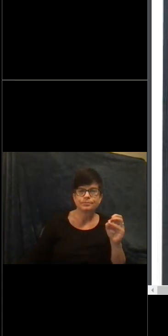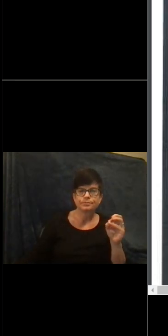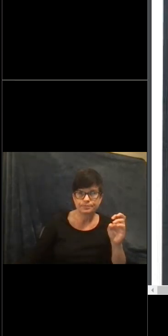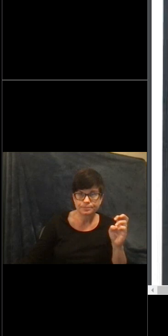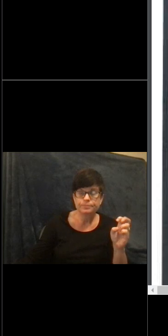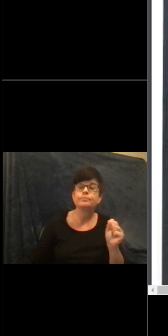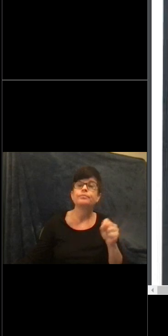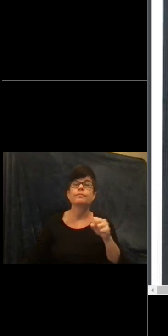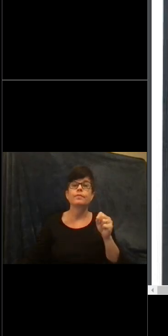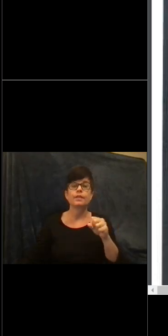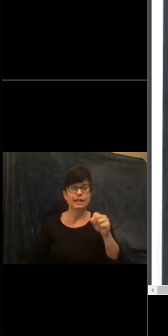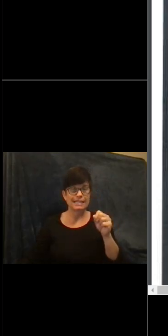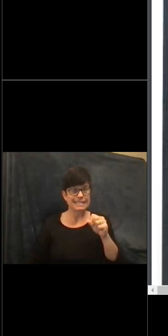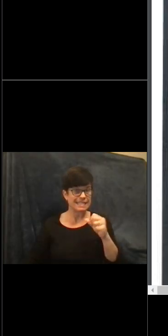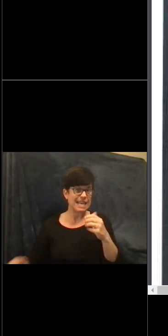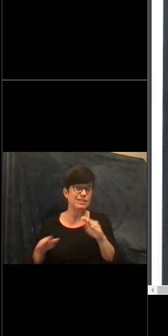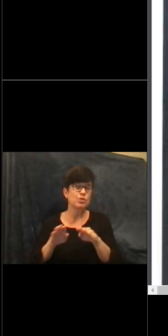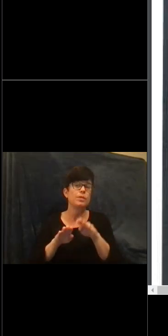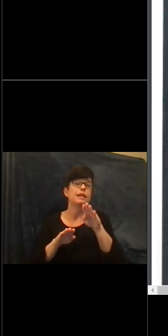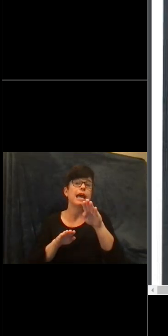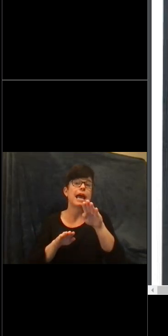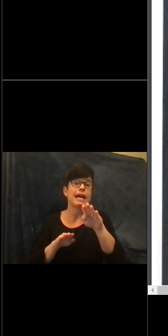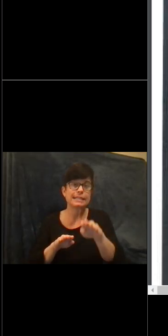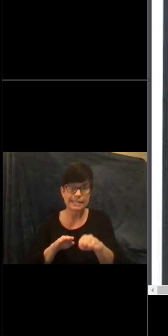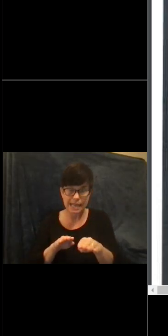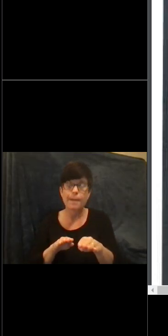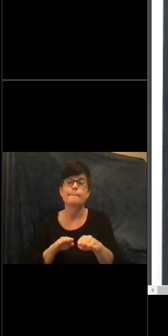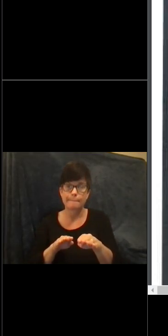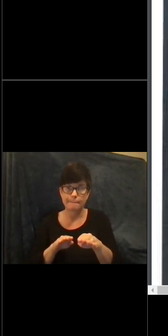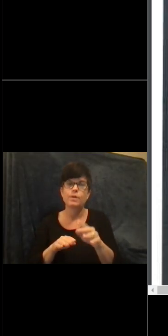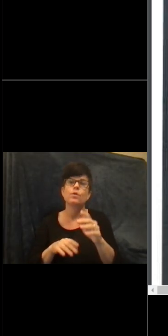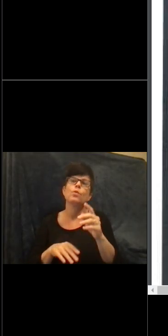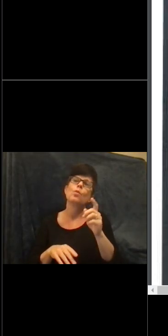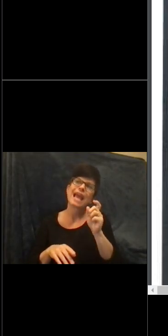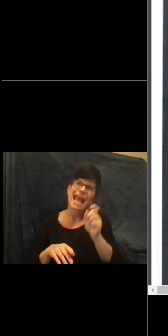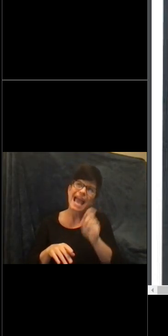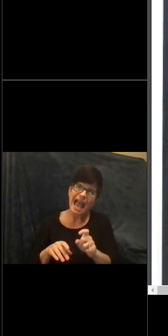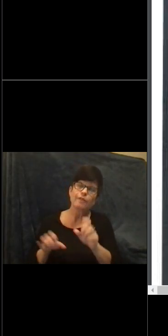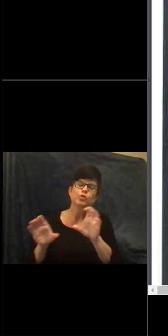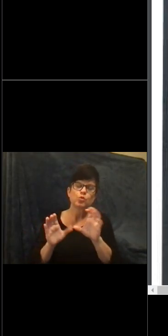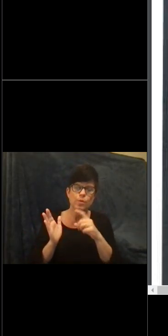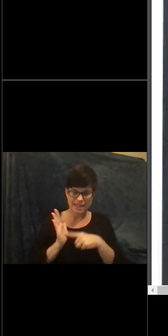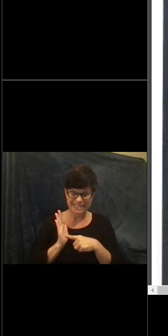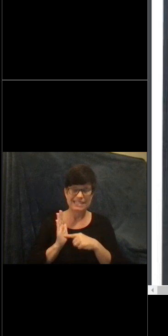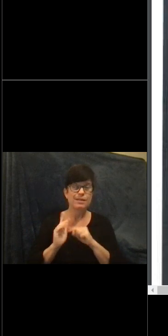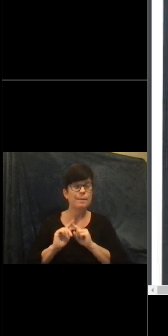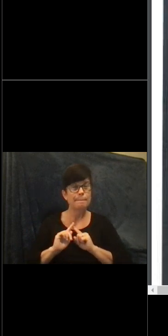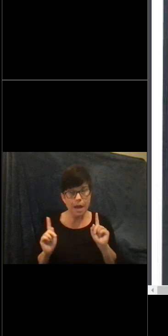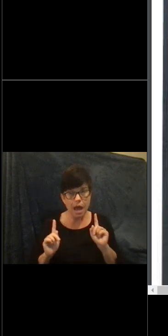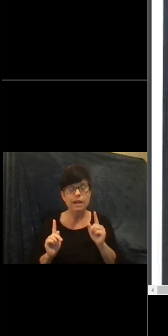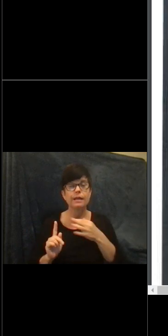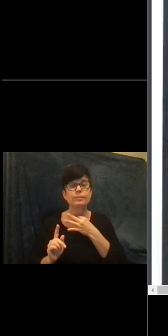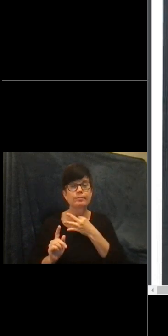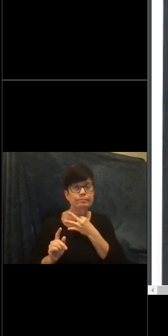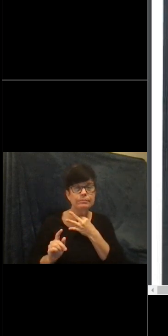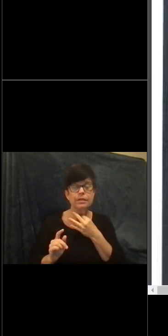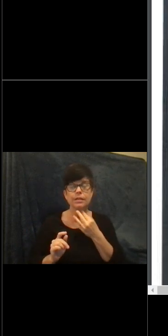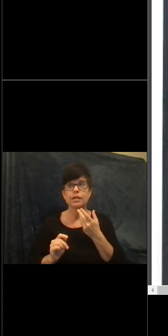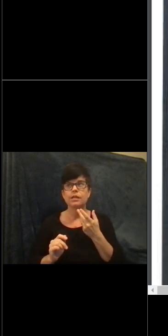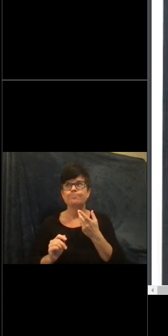yes, to get to the next step, we have to do this, but can we make this, can we put